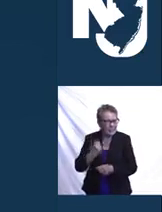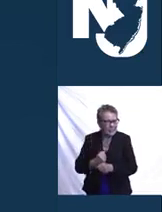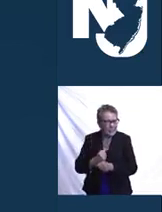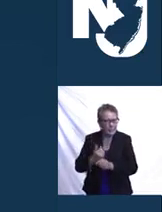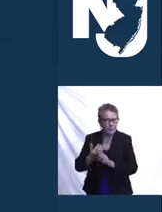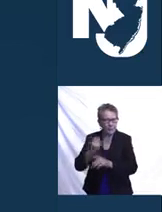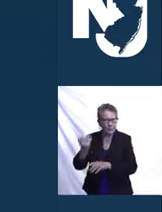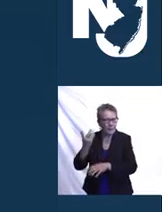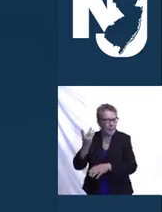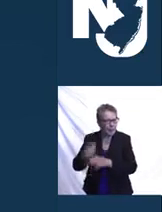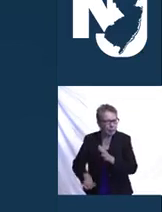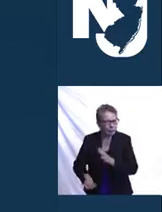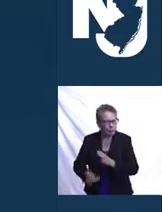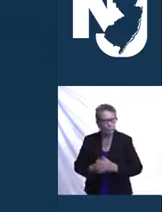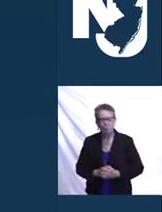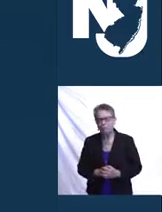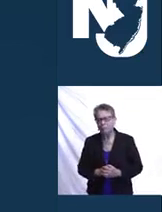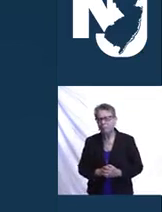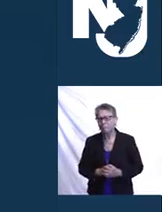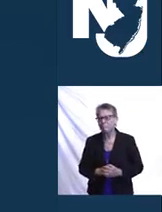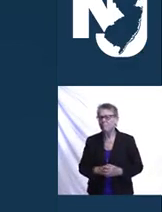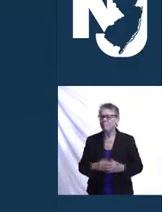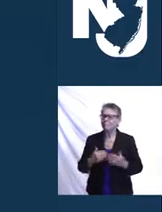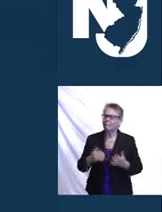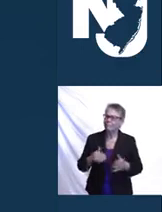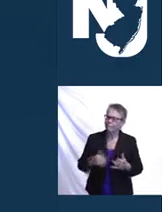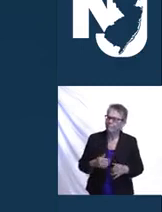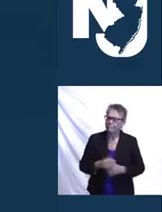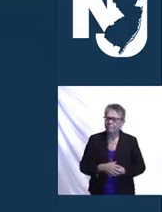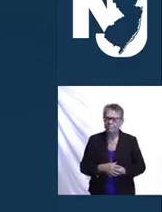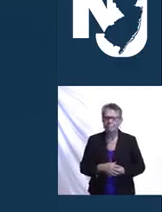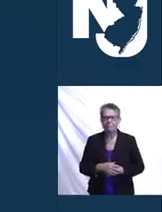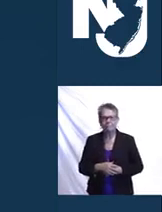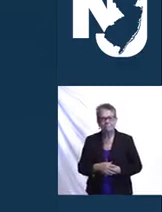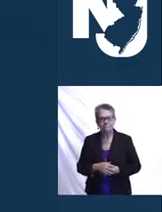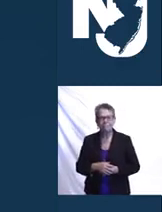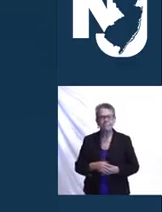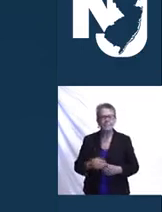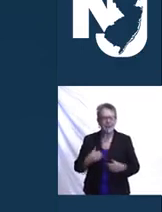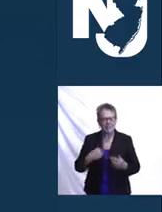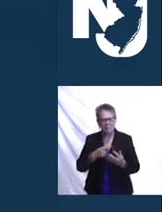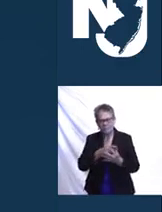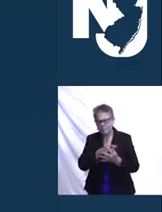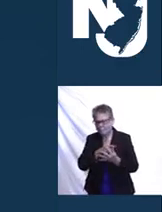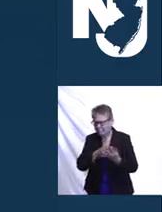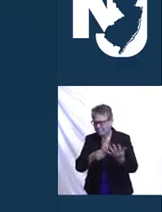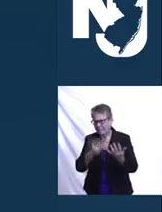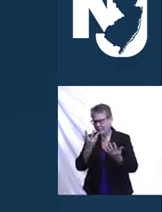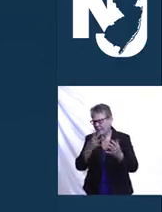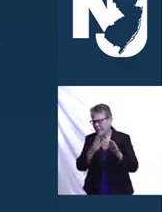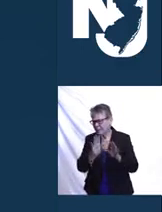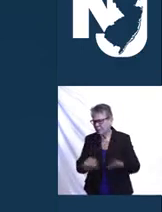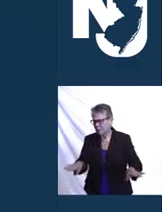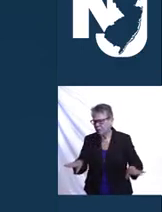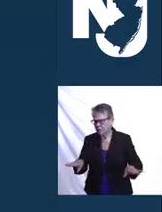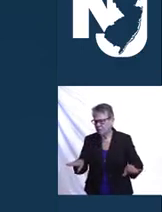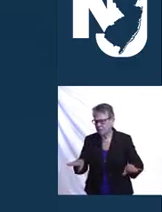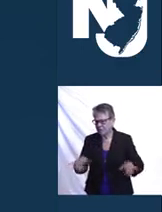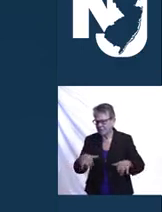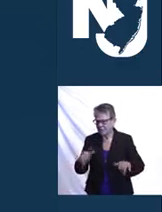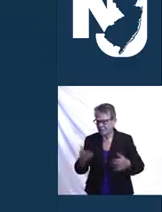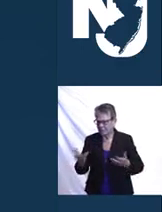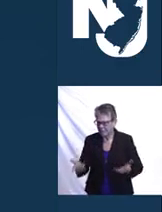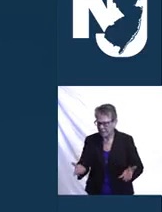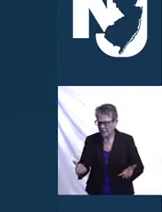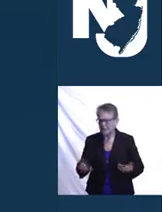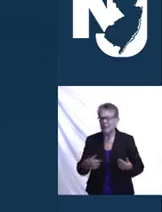behind their children, David, Jonathan, Leah, Lois, and Sarah, and their families, which